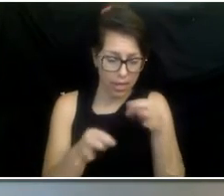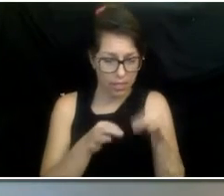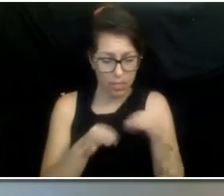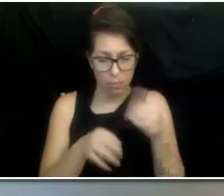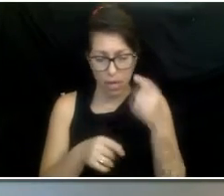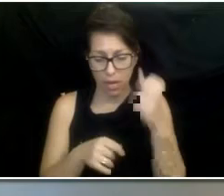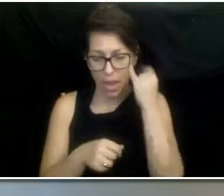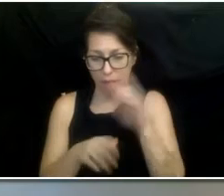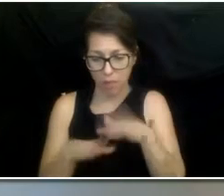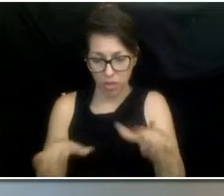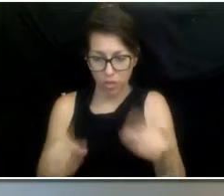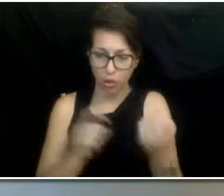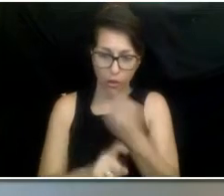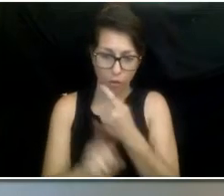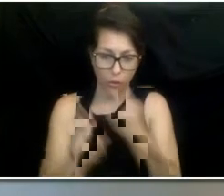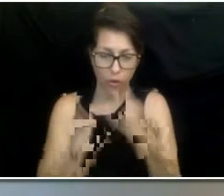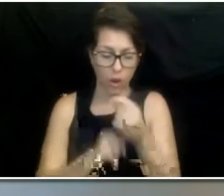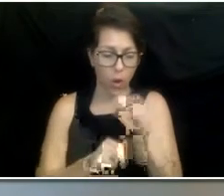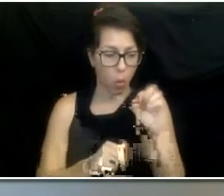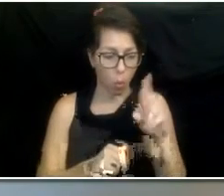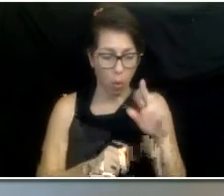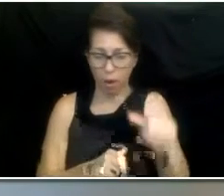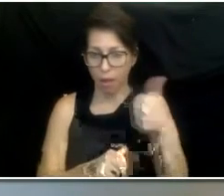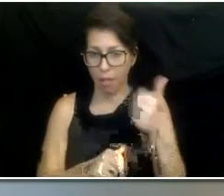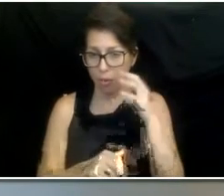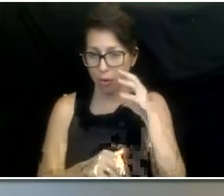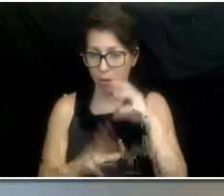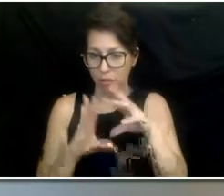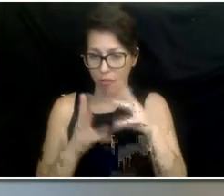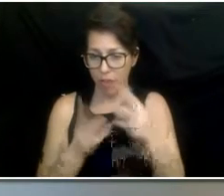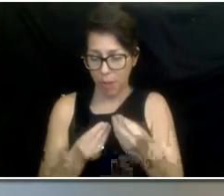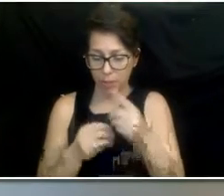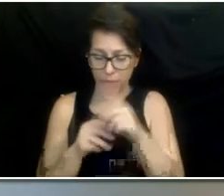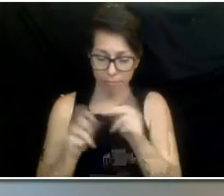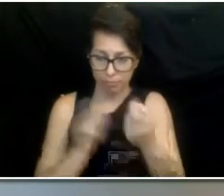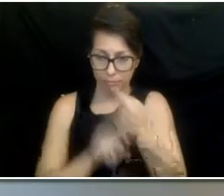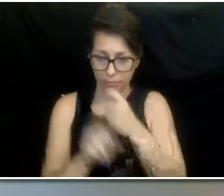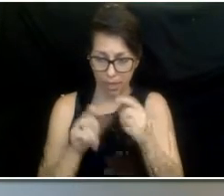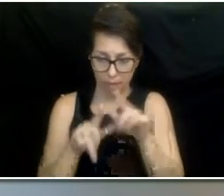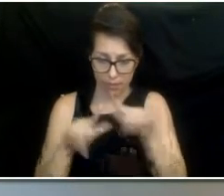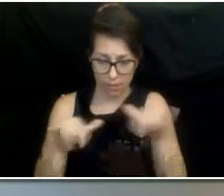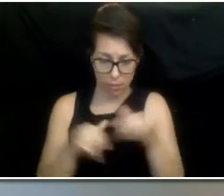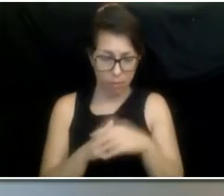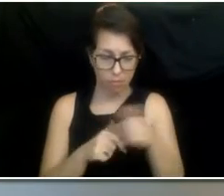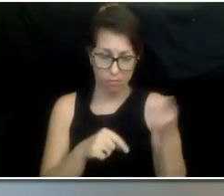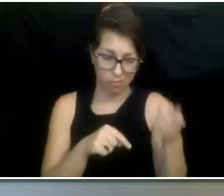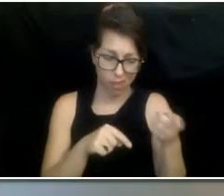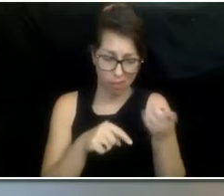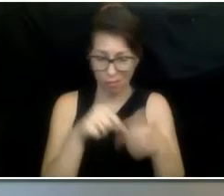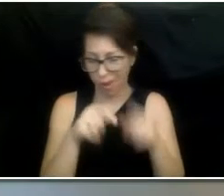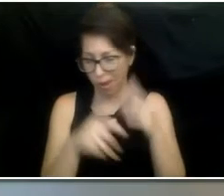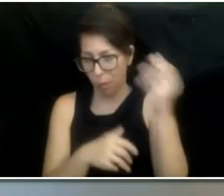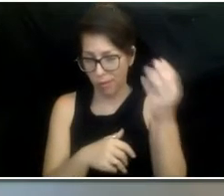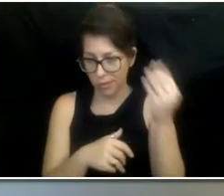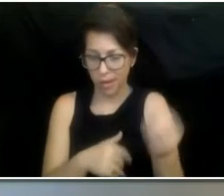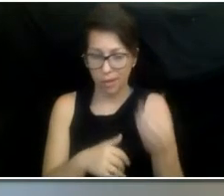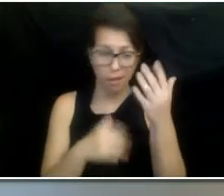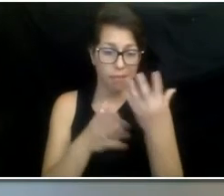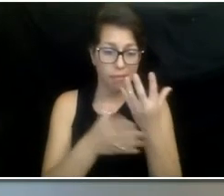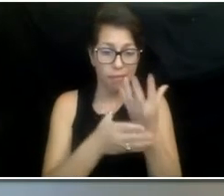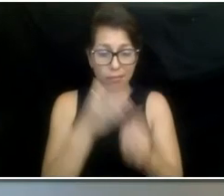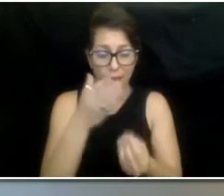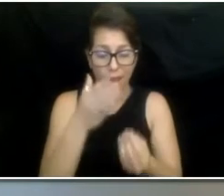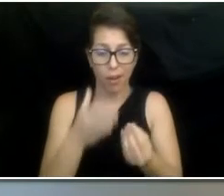can get technology out there the same way that the public school remote learning initiative got